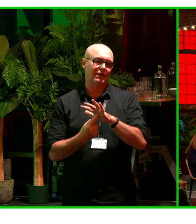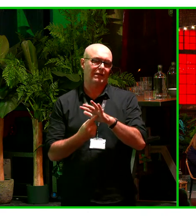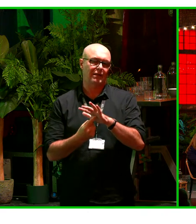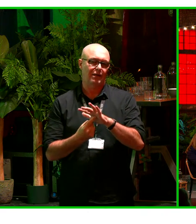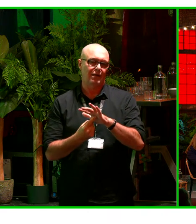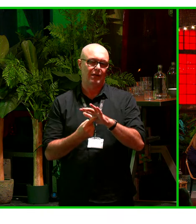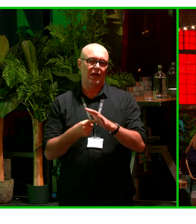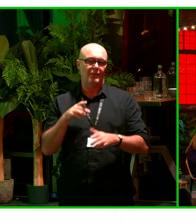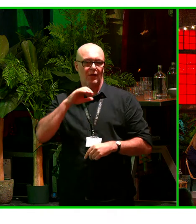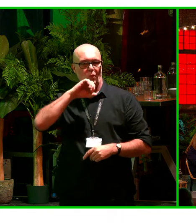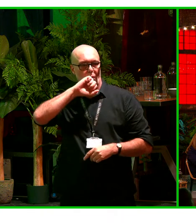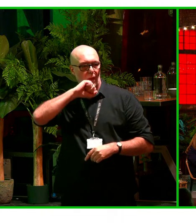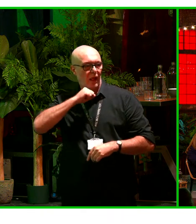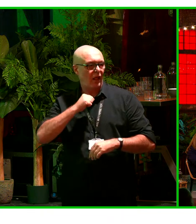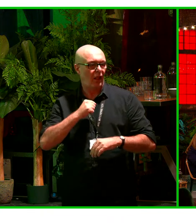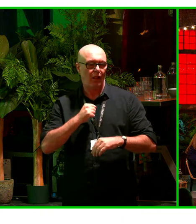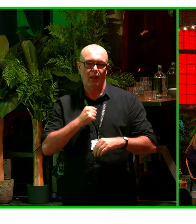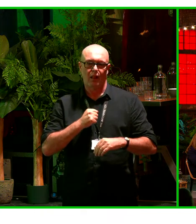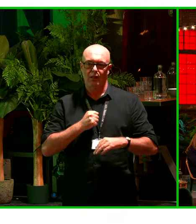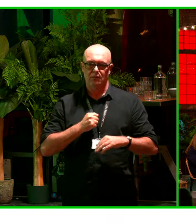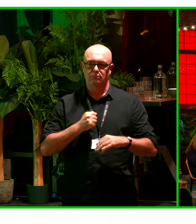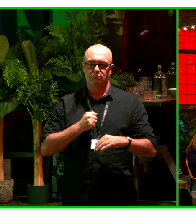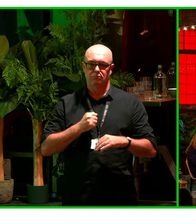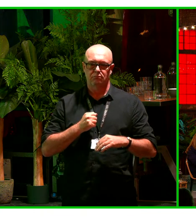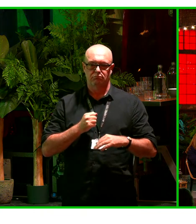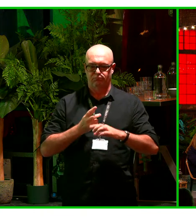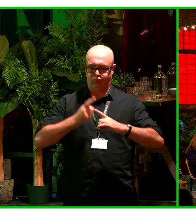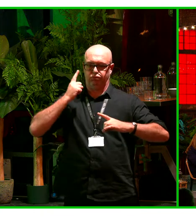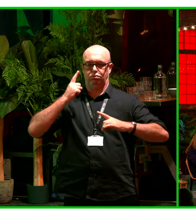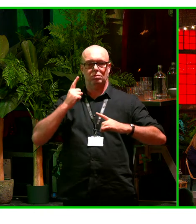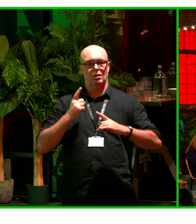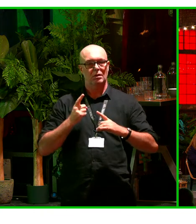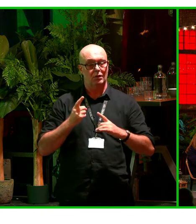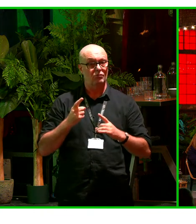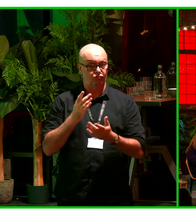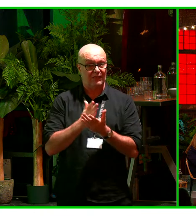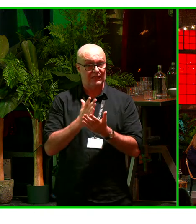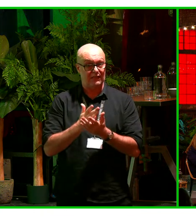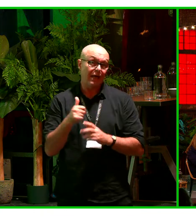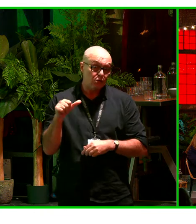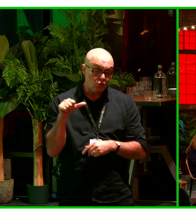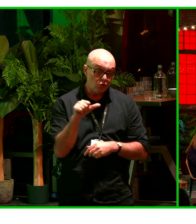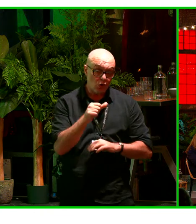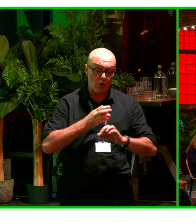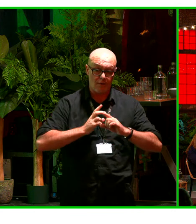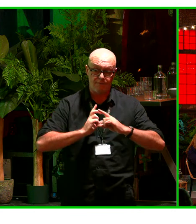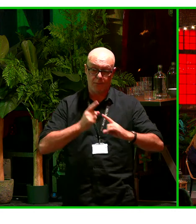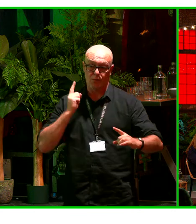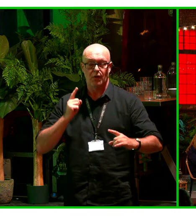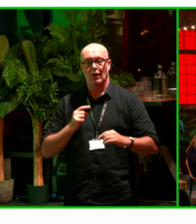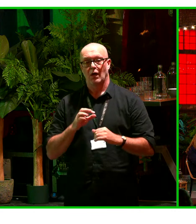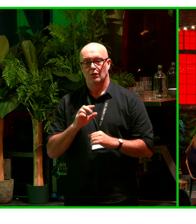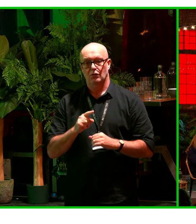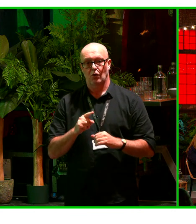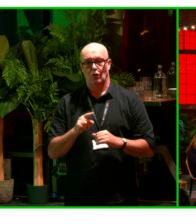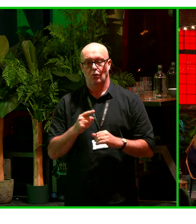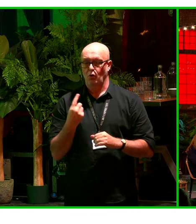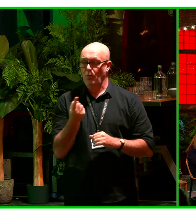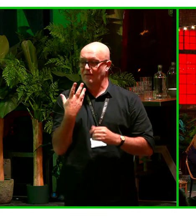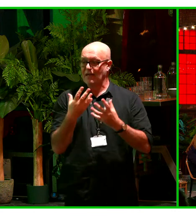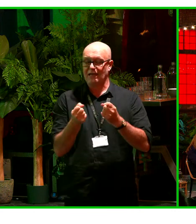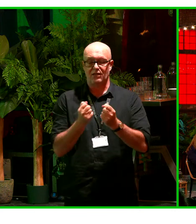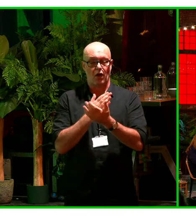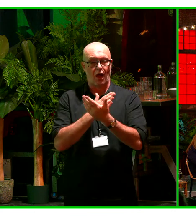a far greater pace, and it should happen at a far greater pace than we've ever seen before. So that clarity of vision, that clarity of purpose, that clarity